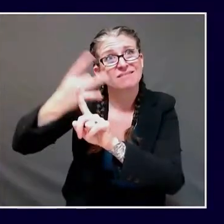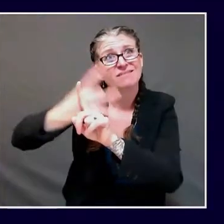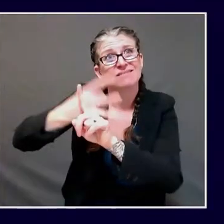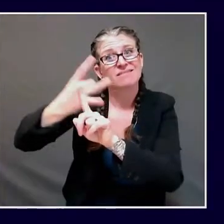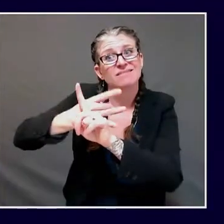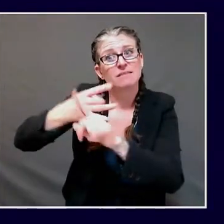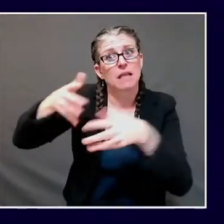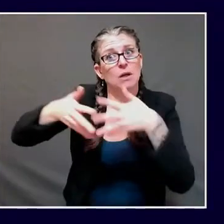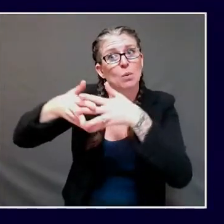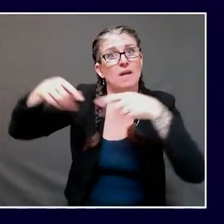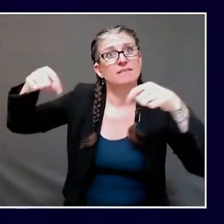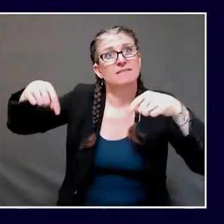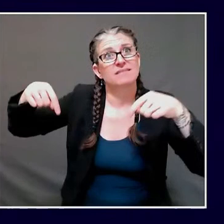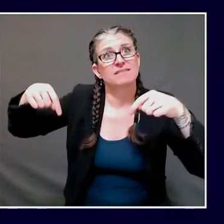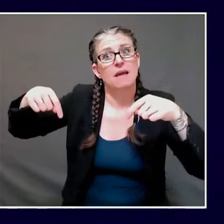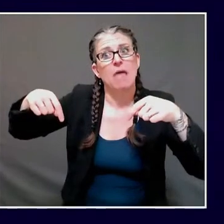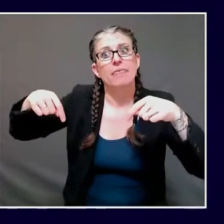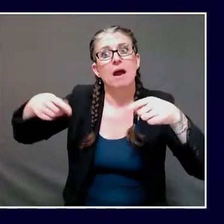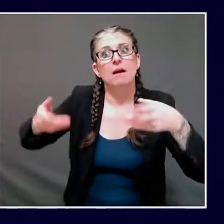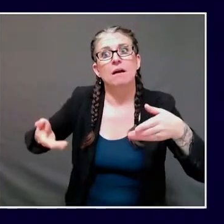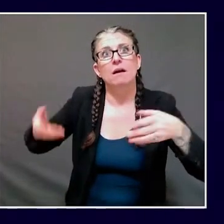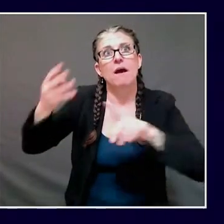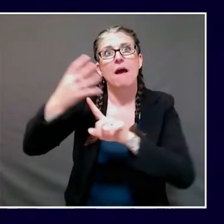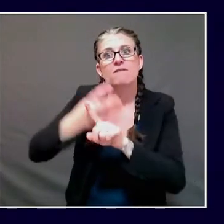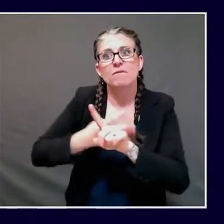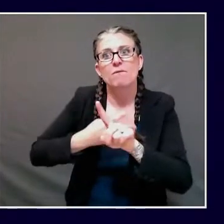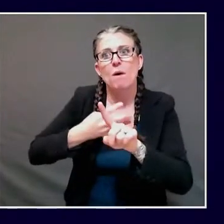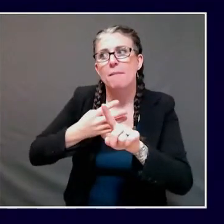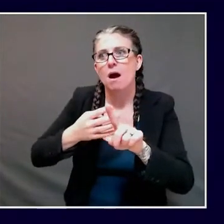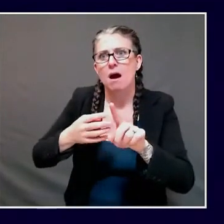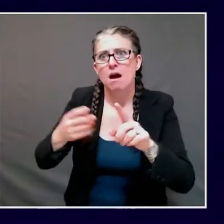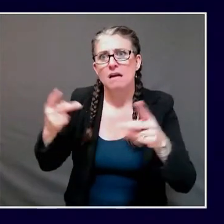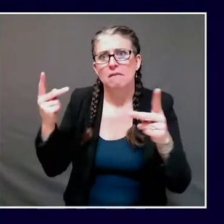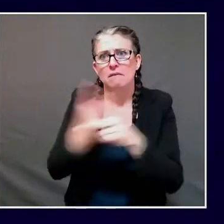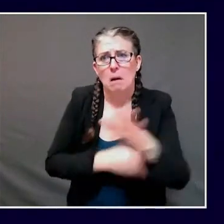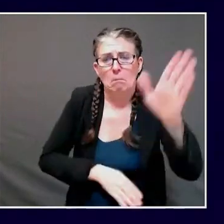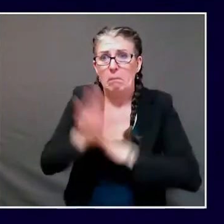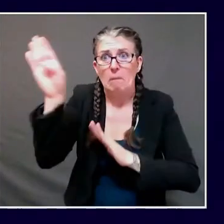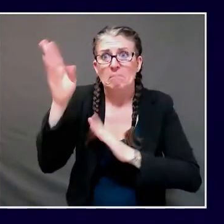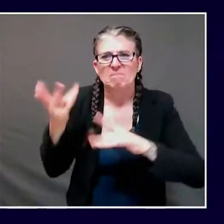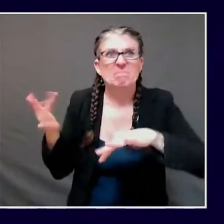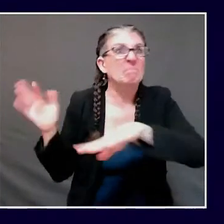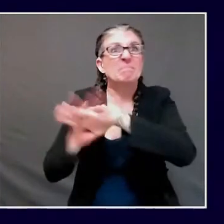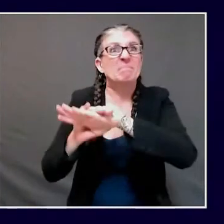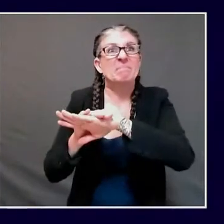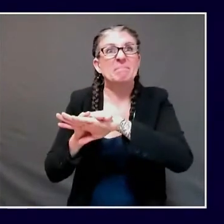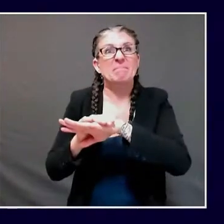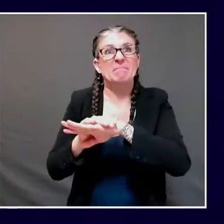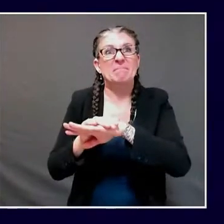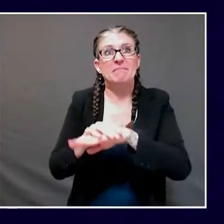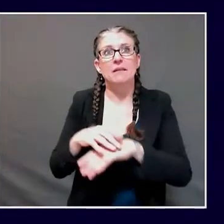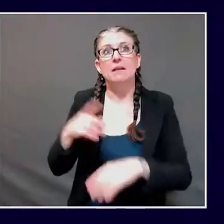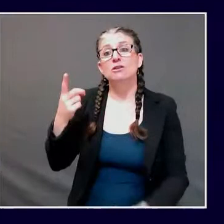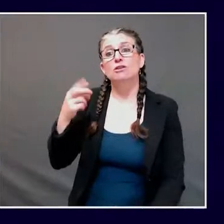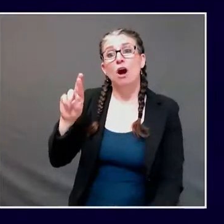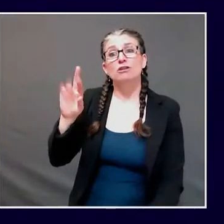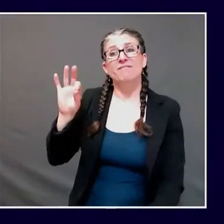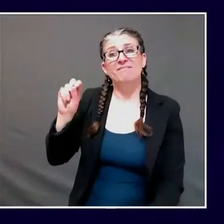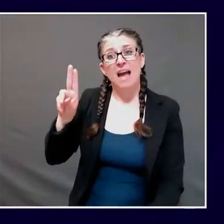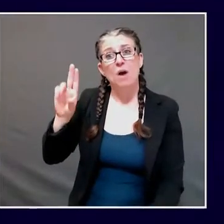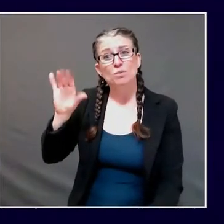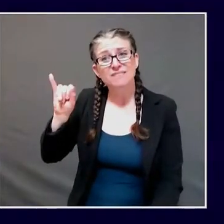the curve, he said, by wearing masks, washing hands, and social distancing until the newly